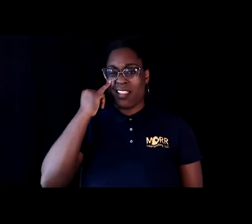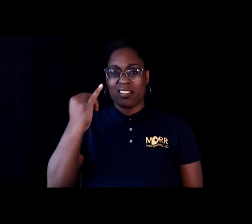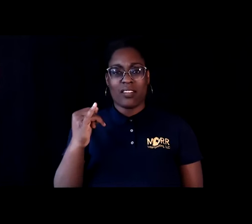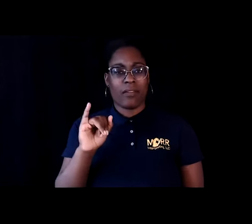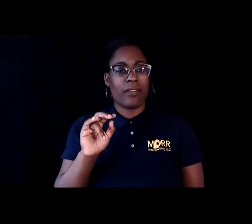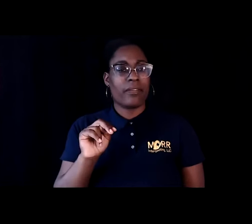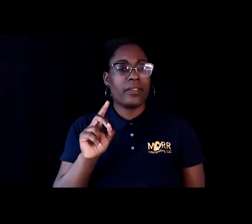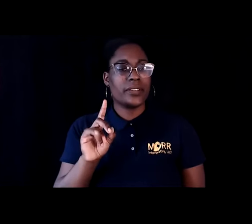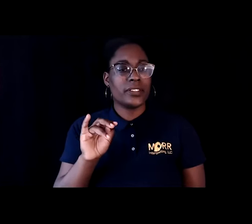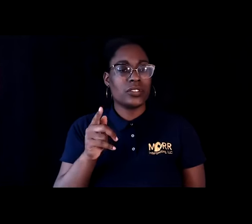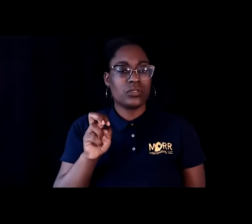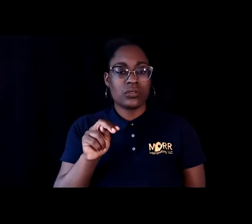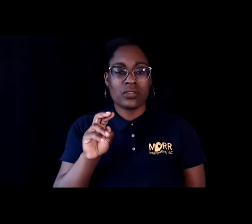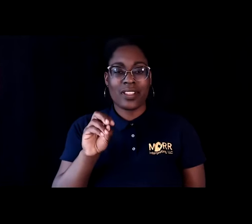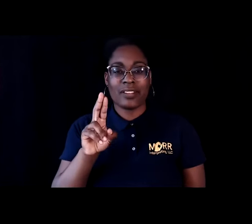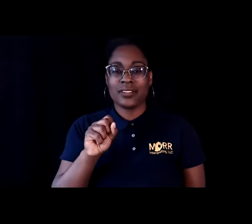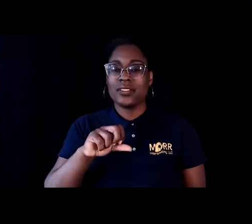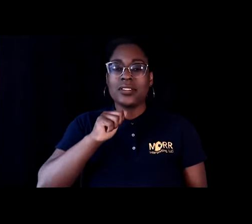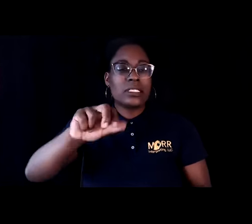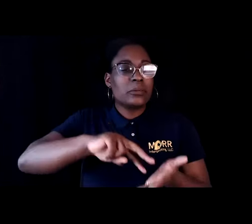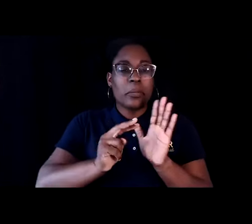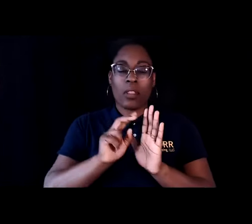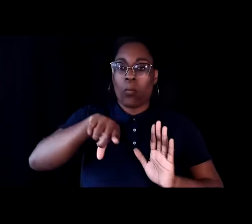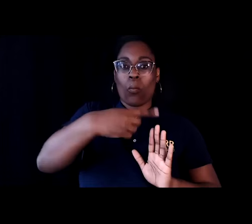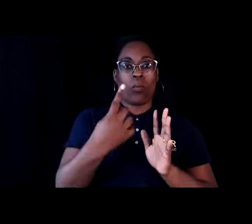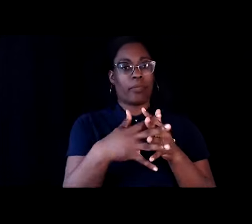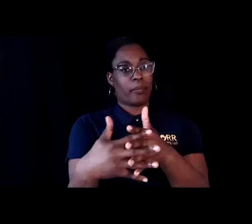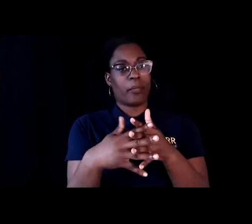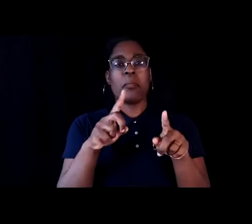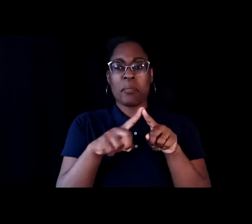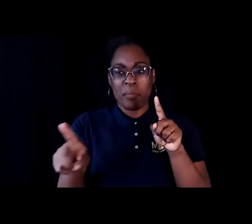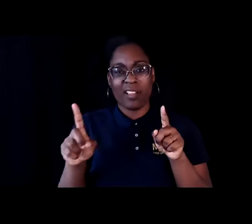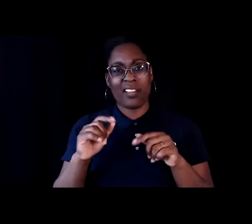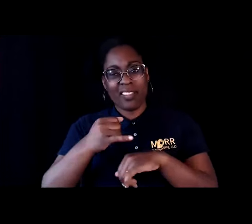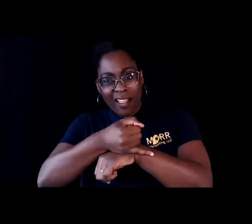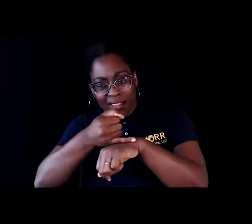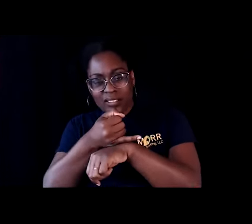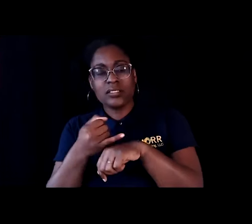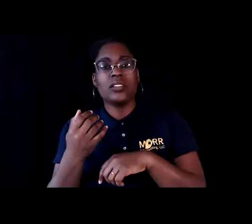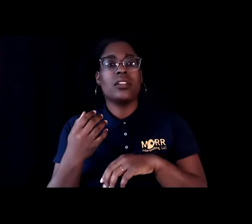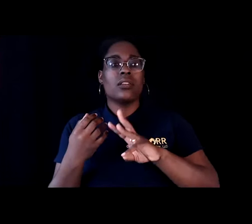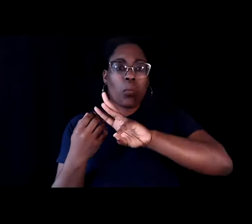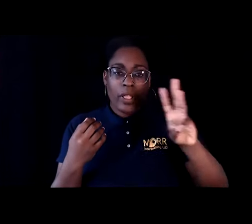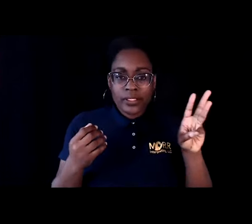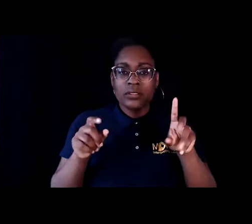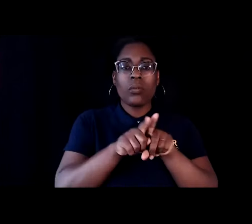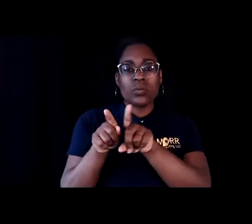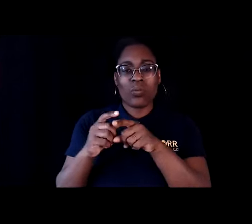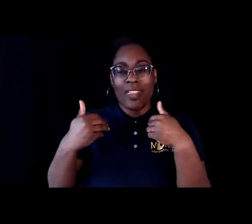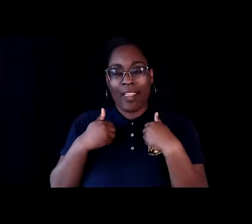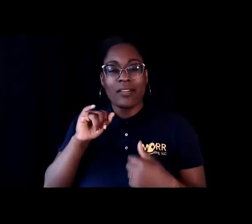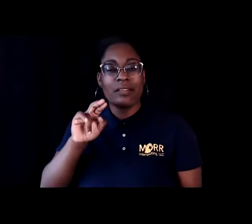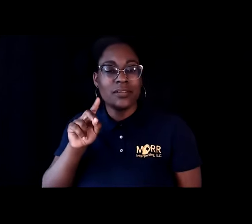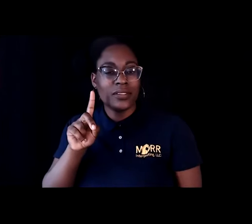North America, though, like Indigenous people in North America, the Pacific Islands, like the Western Hemisphere, for example, people who experienced